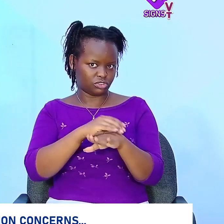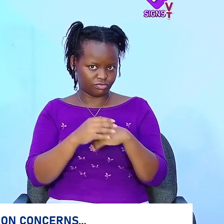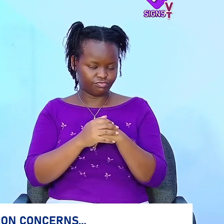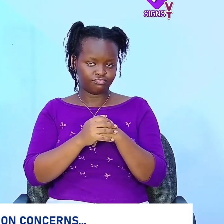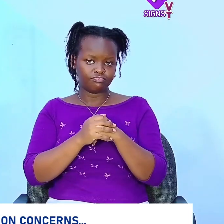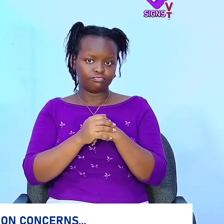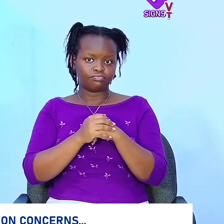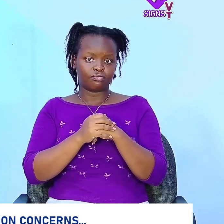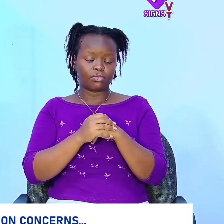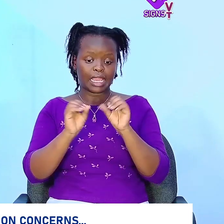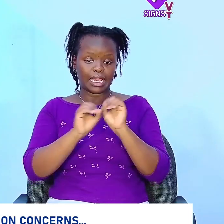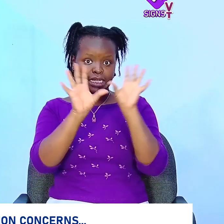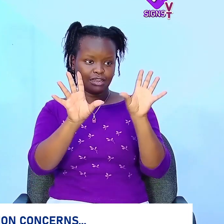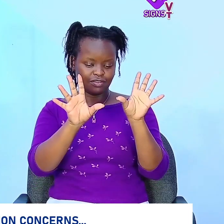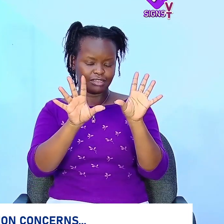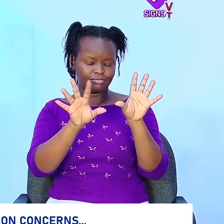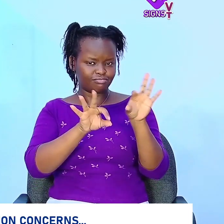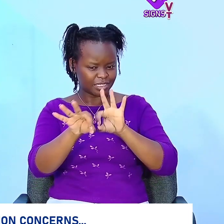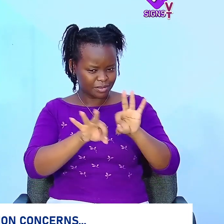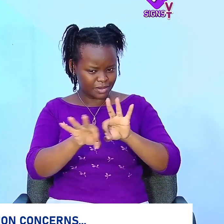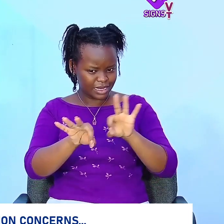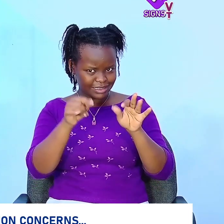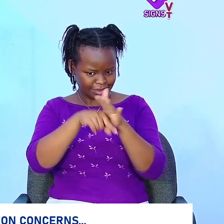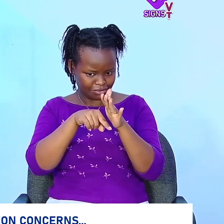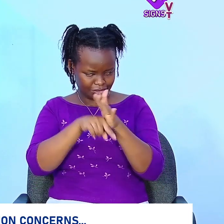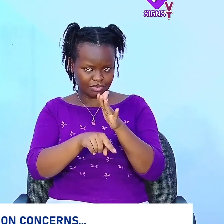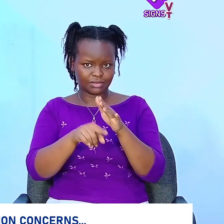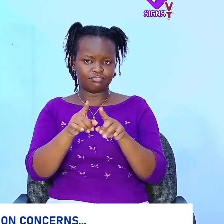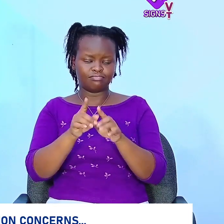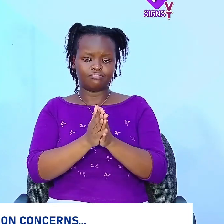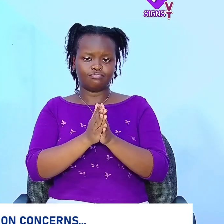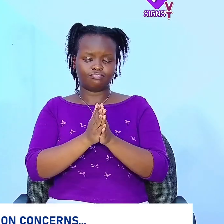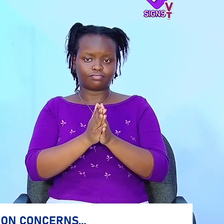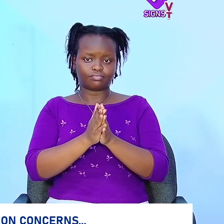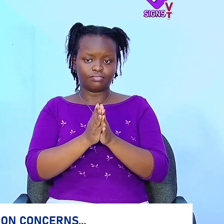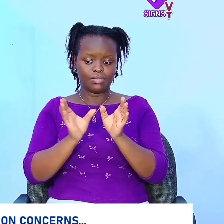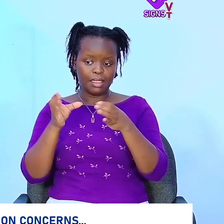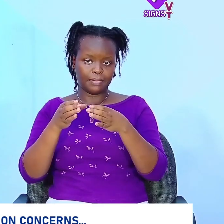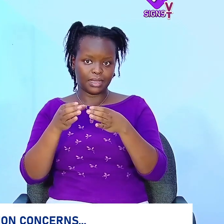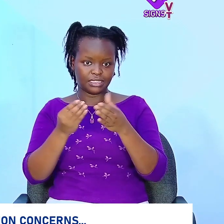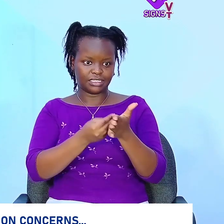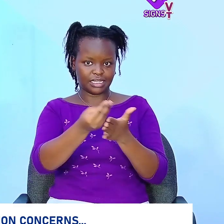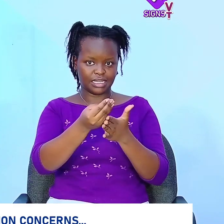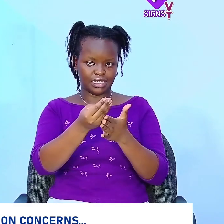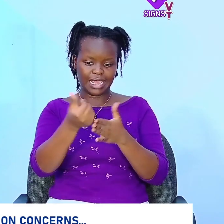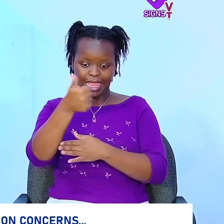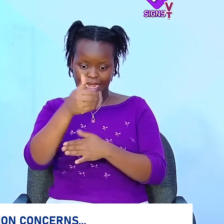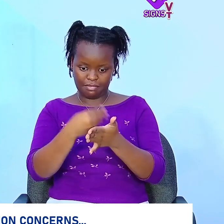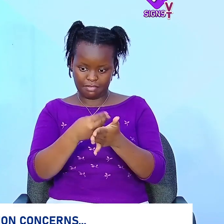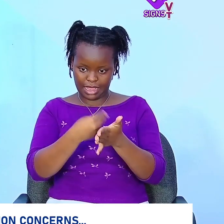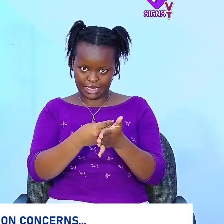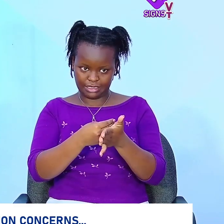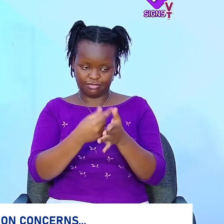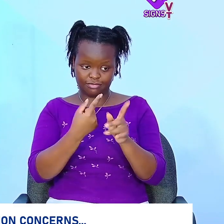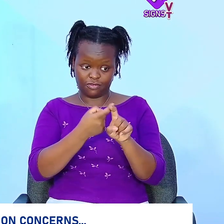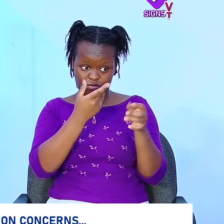to clarify the details of public company divestments, insisting that any funds generated,